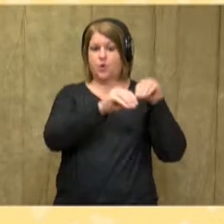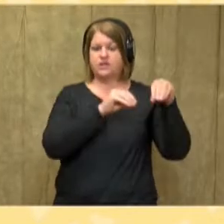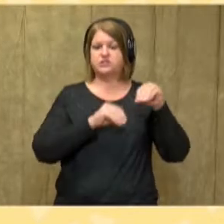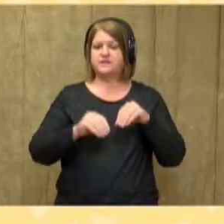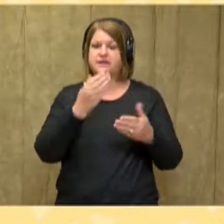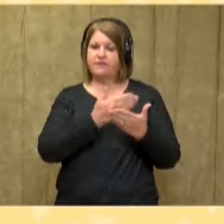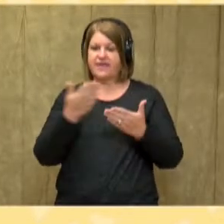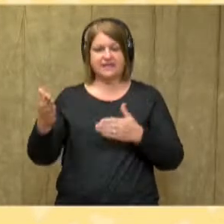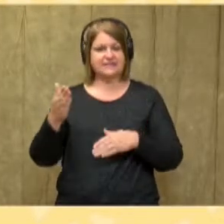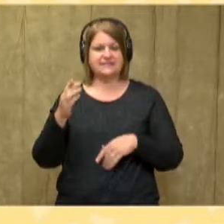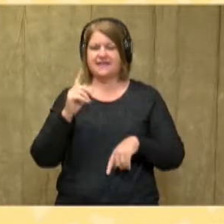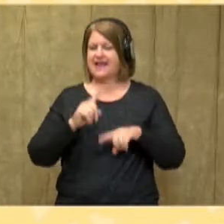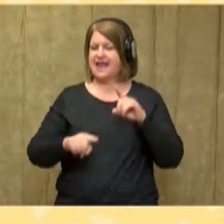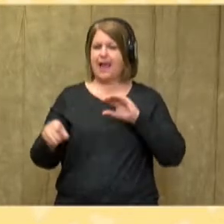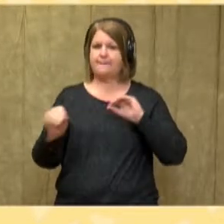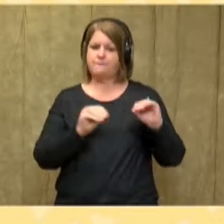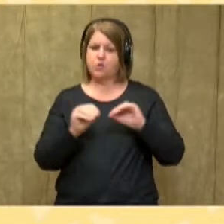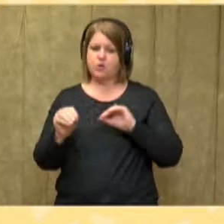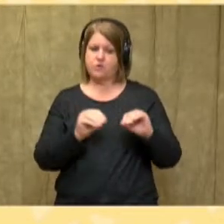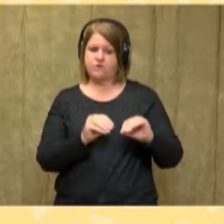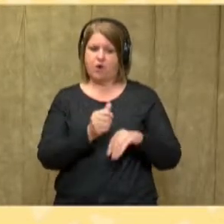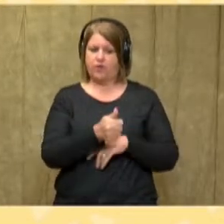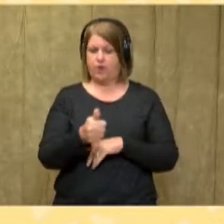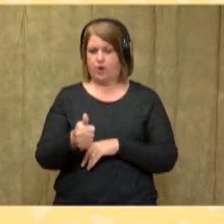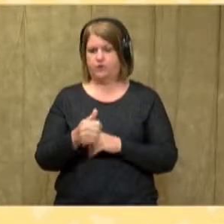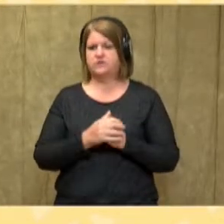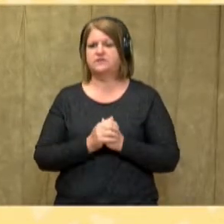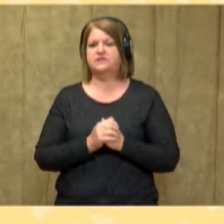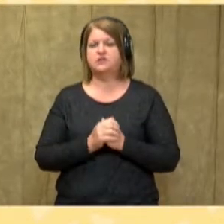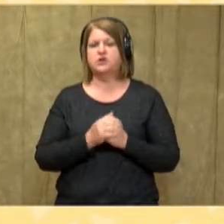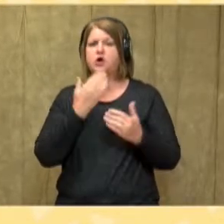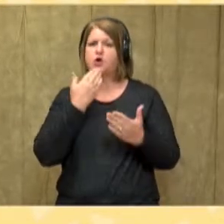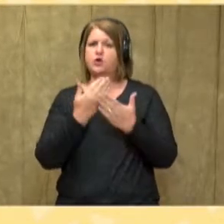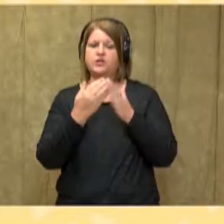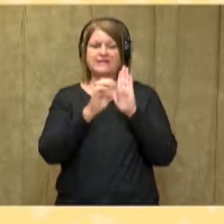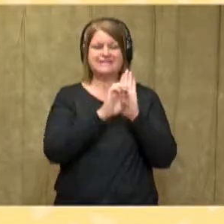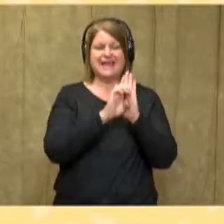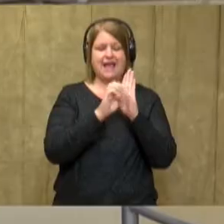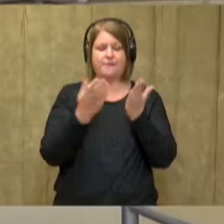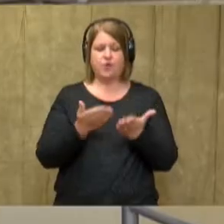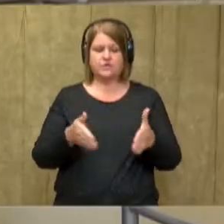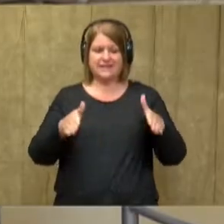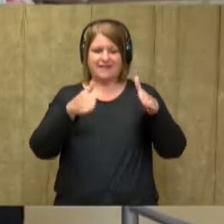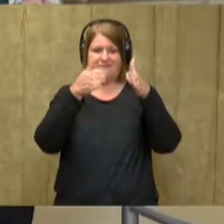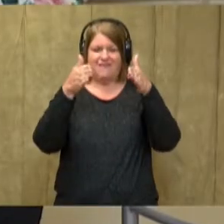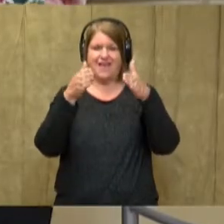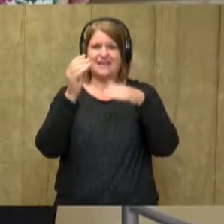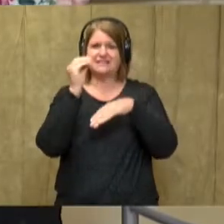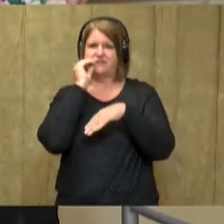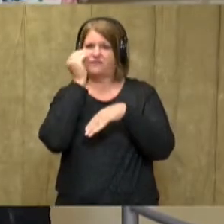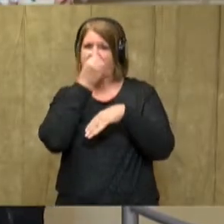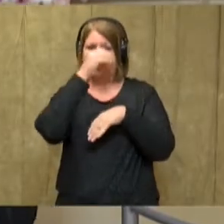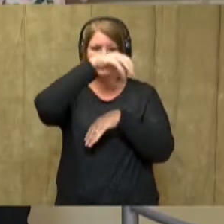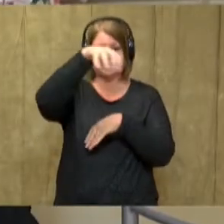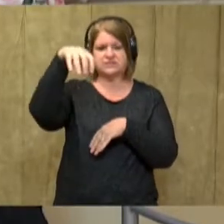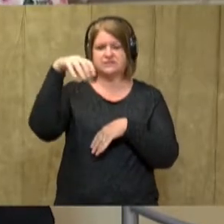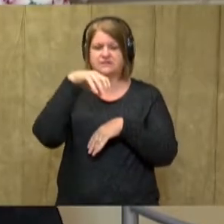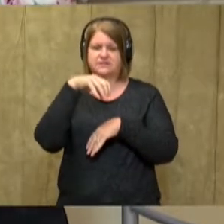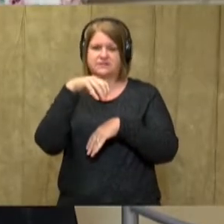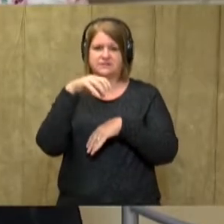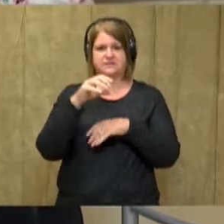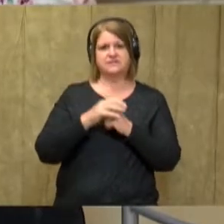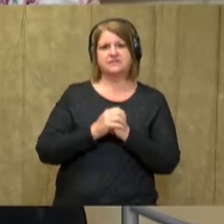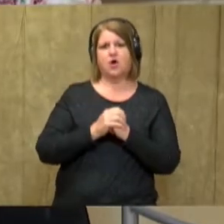cannot move on their own. A good example of a still life is a vase of flowers sitting on a table or a bowl of fruit.